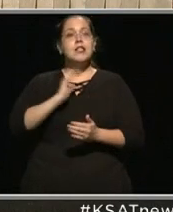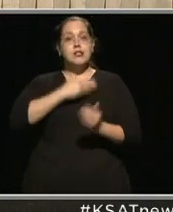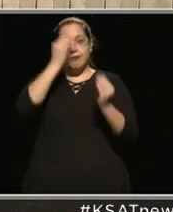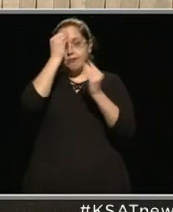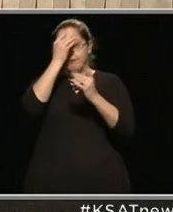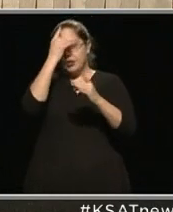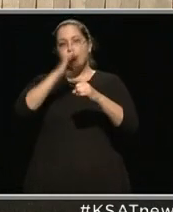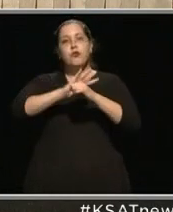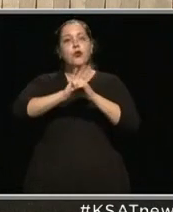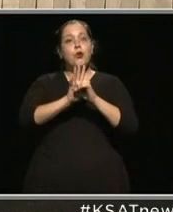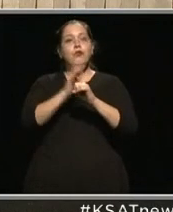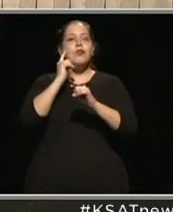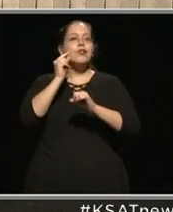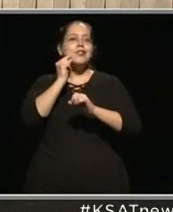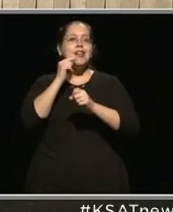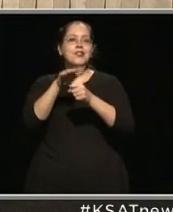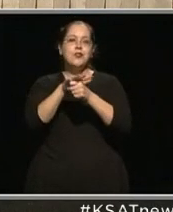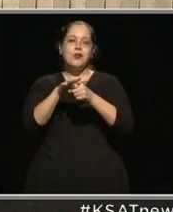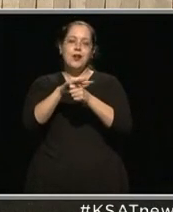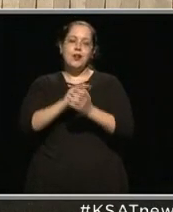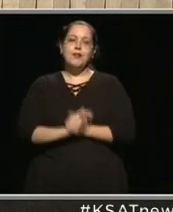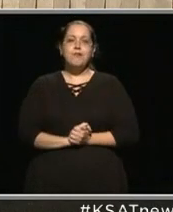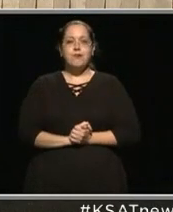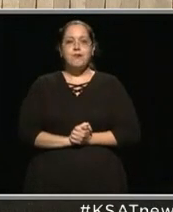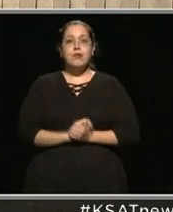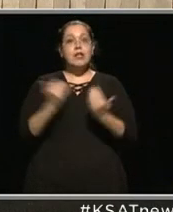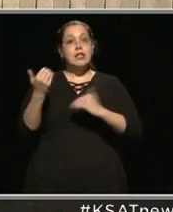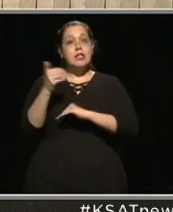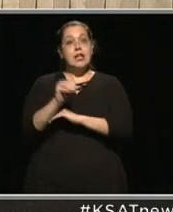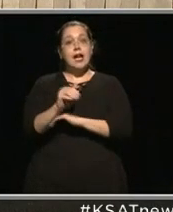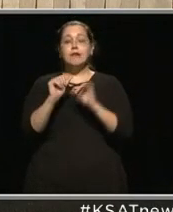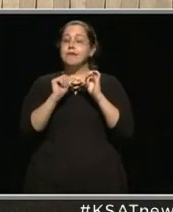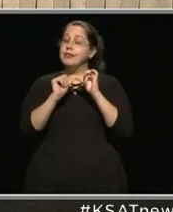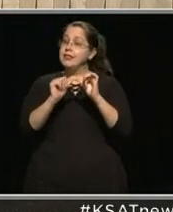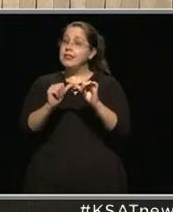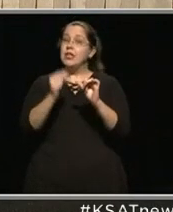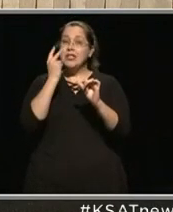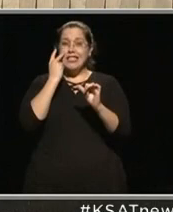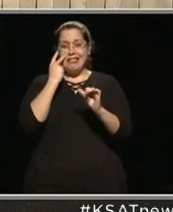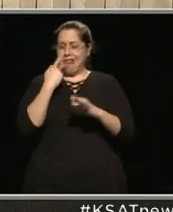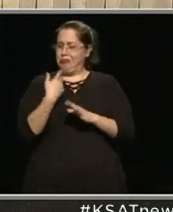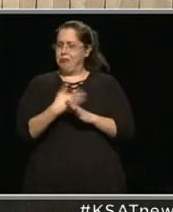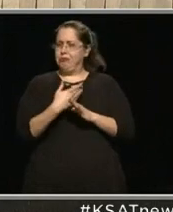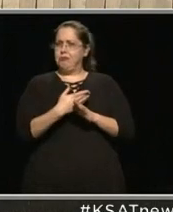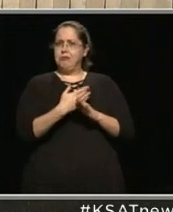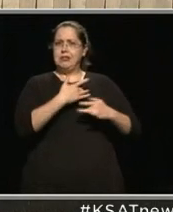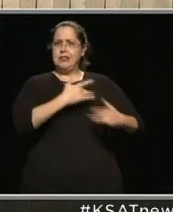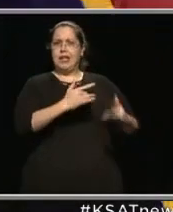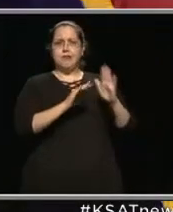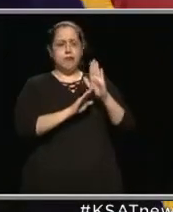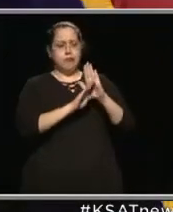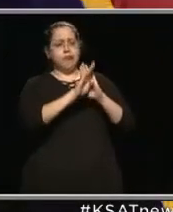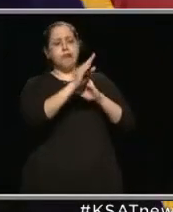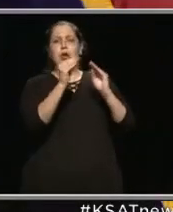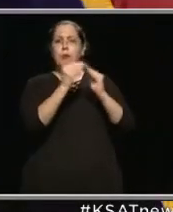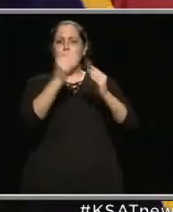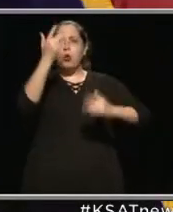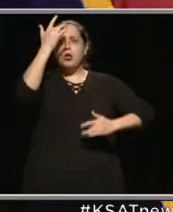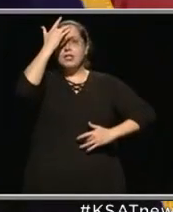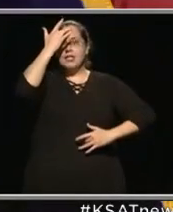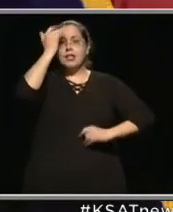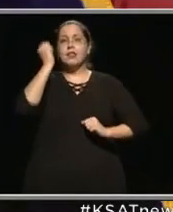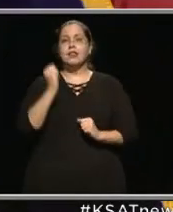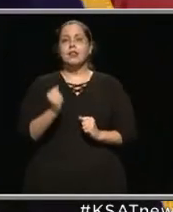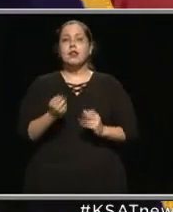for the COVID-19 for the San Antonio community. Tonight, we're continuing to see a disturbing trend of more cases,